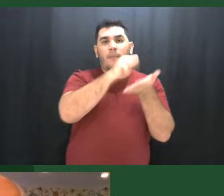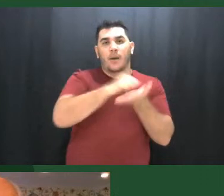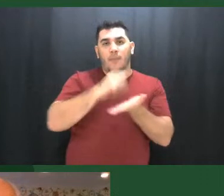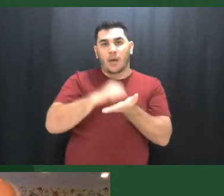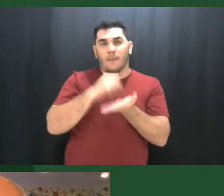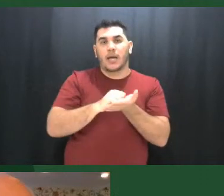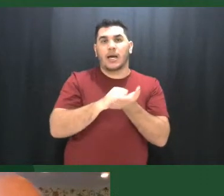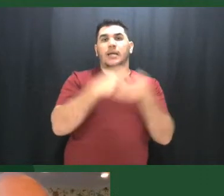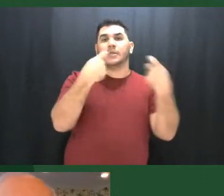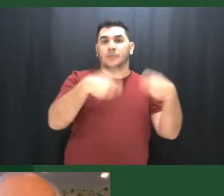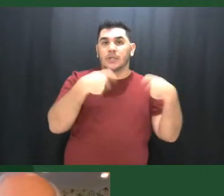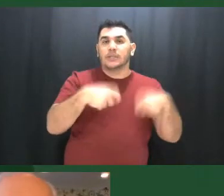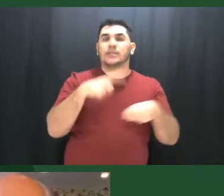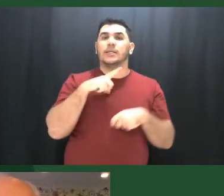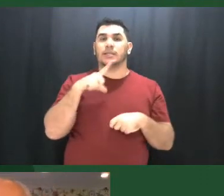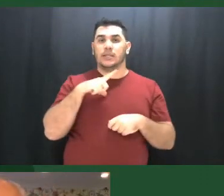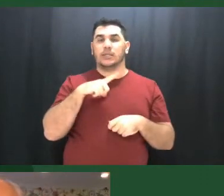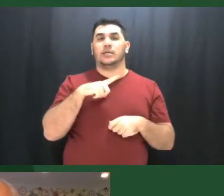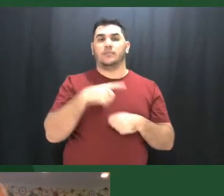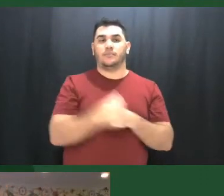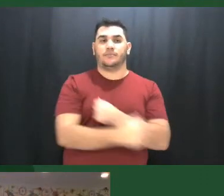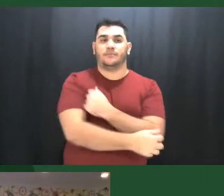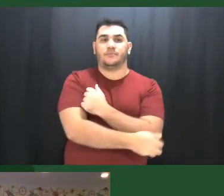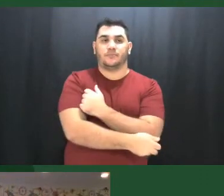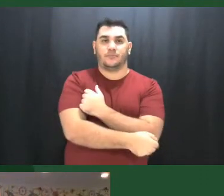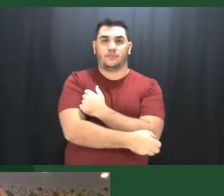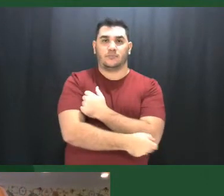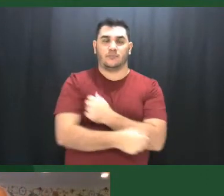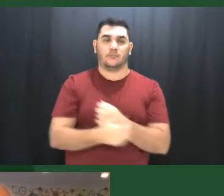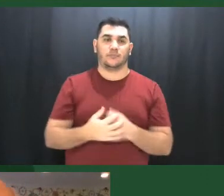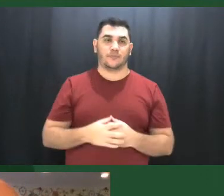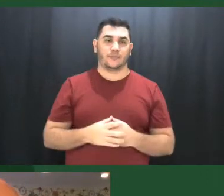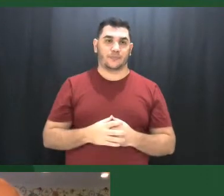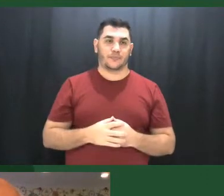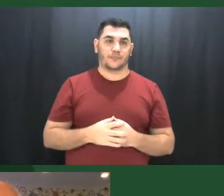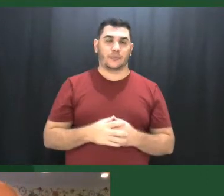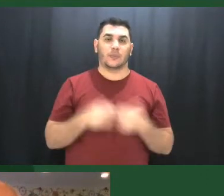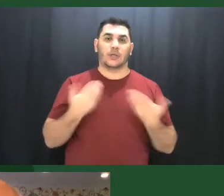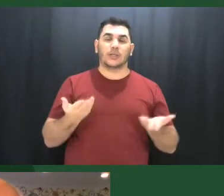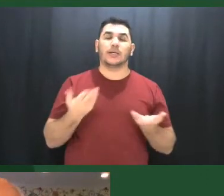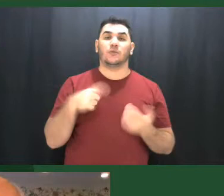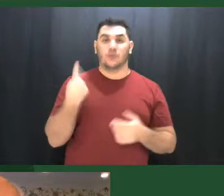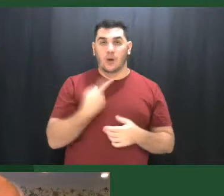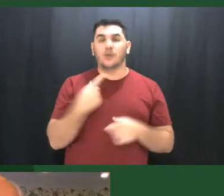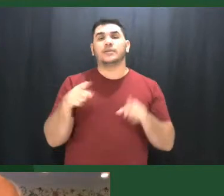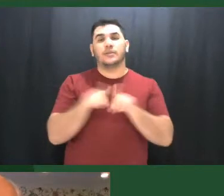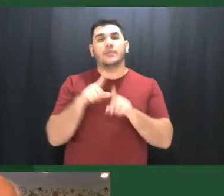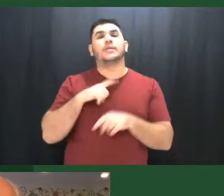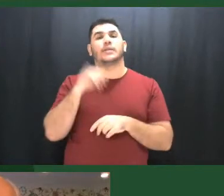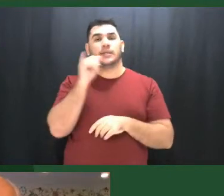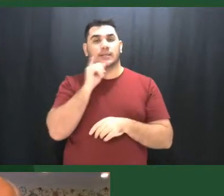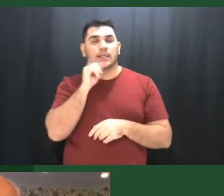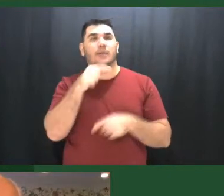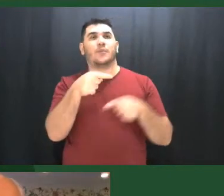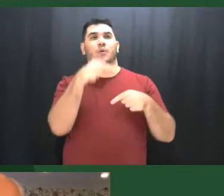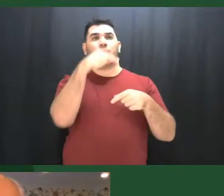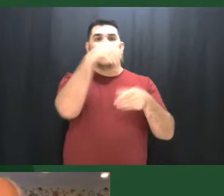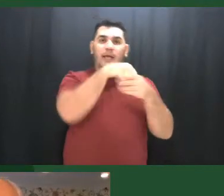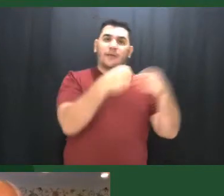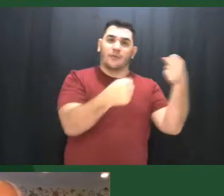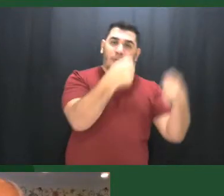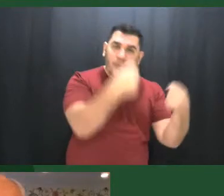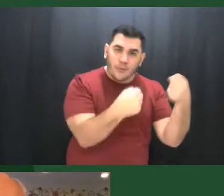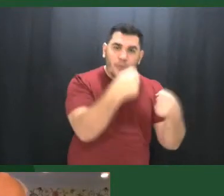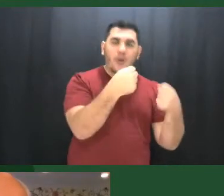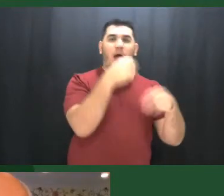for every system, for medical systems, for self-driving cars, but that is a very important research project. What do